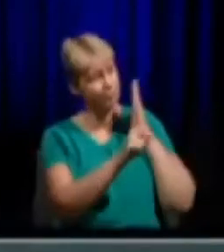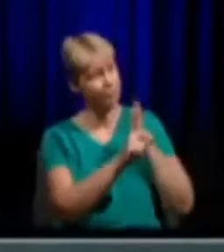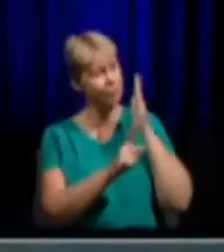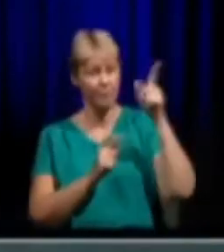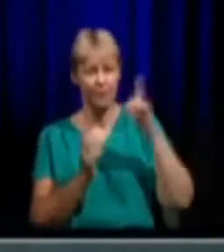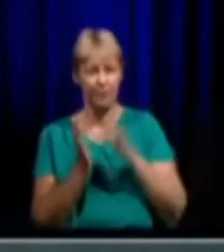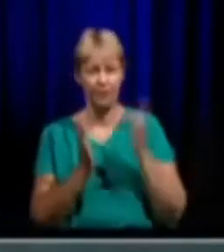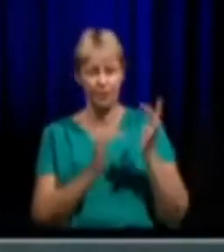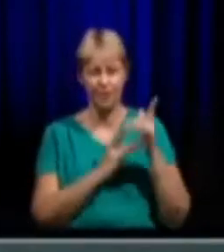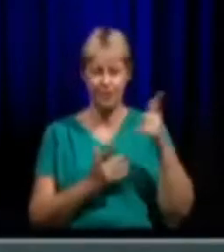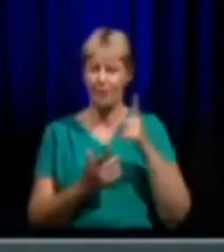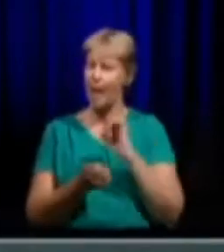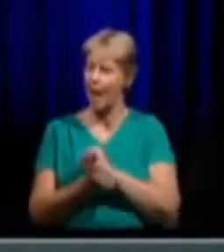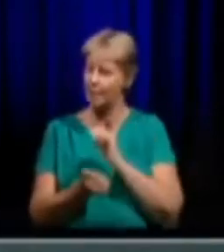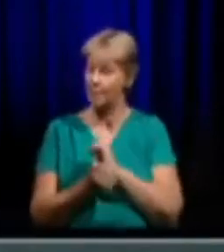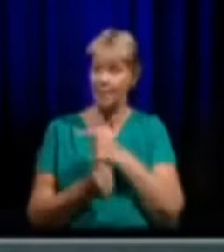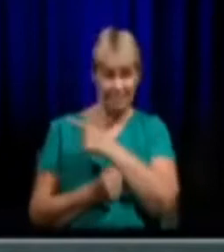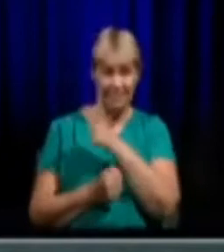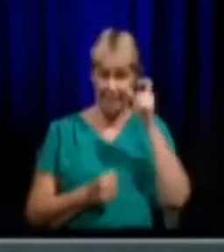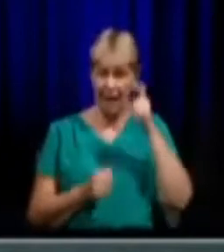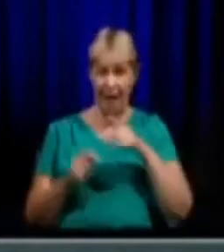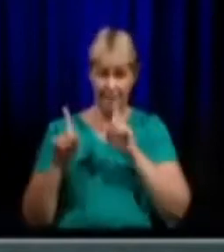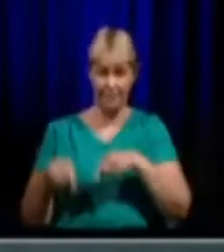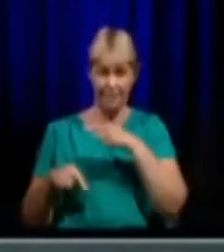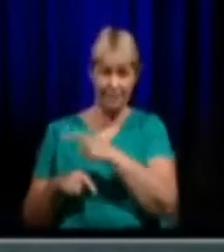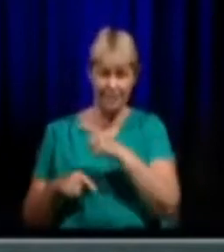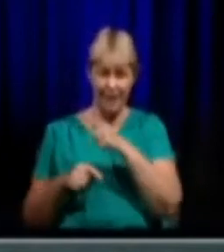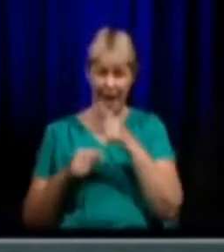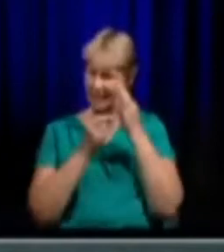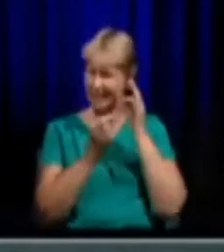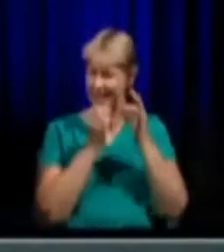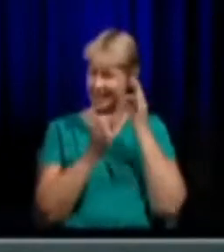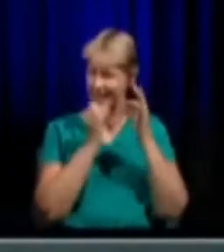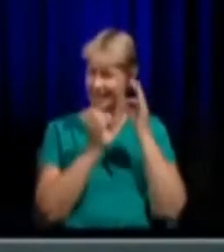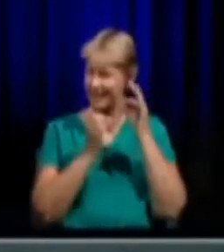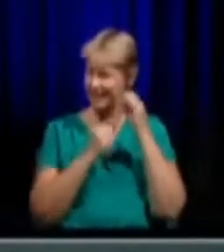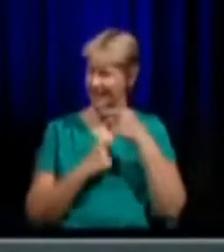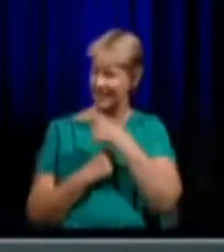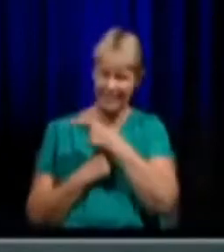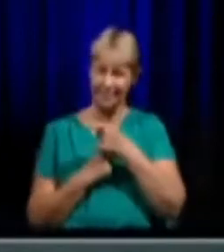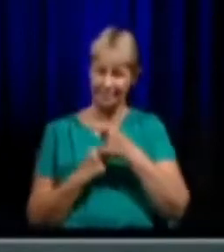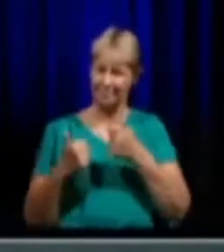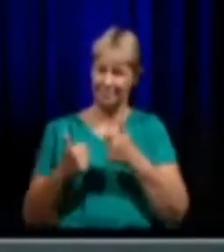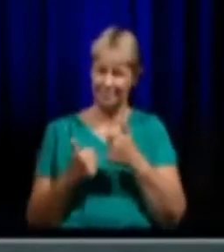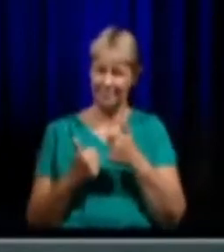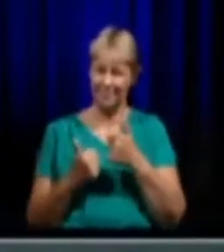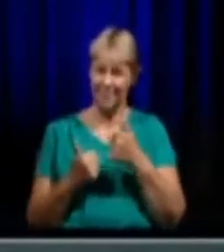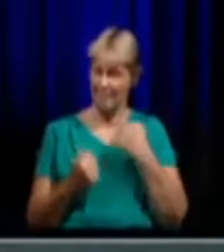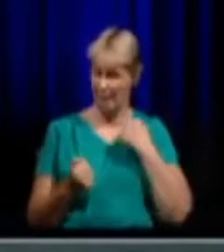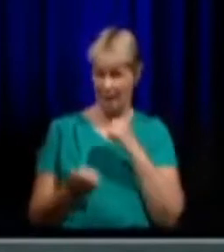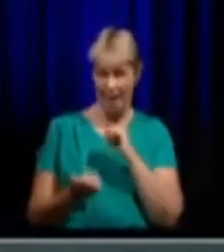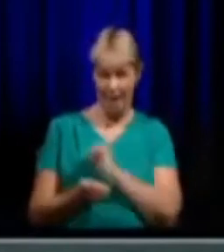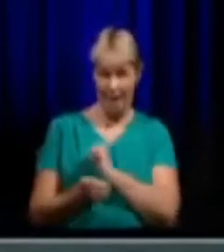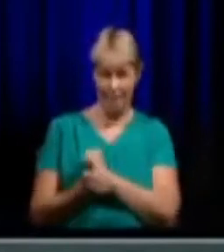play in our lives. Carl started flossing, which is awesome. I'm going to start overnight oats. That's my thing. I'm just going to start